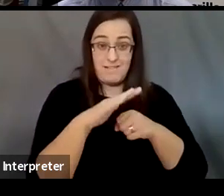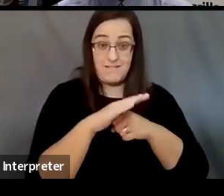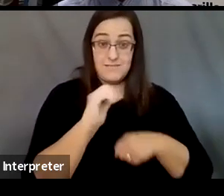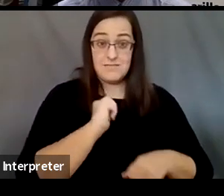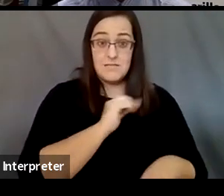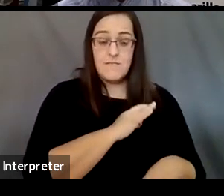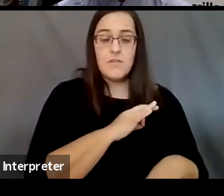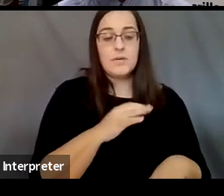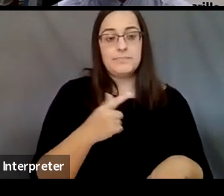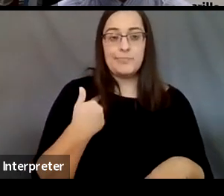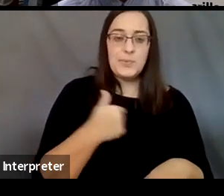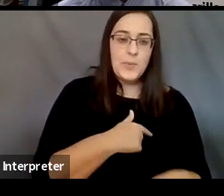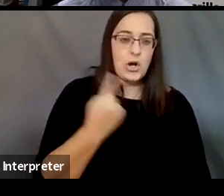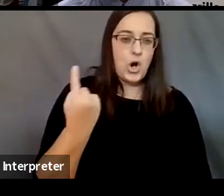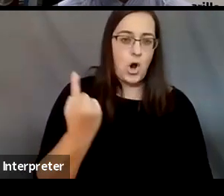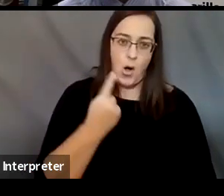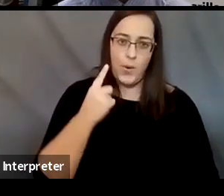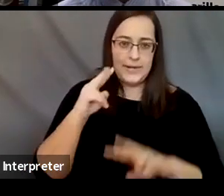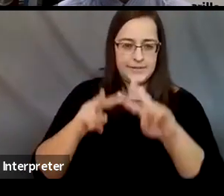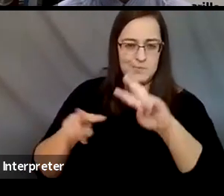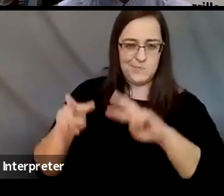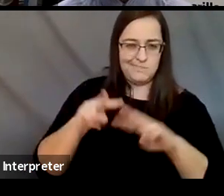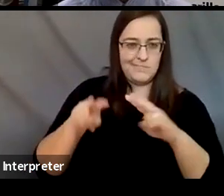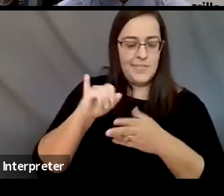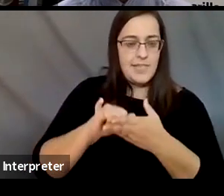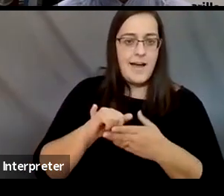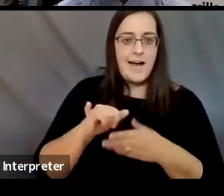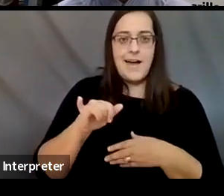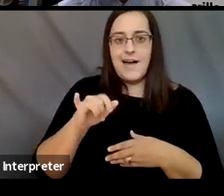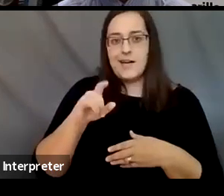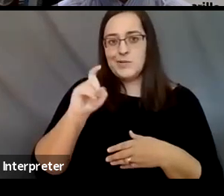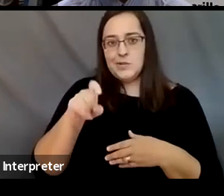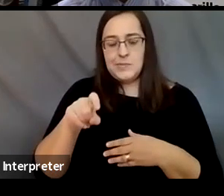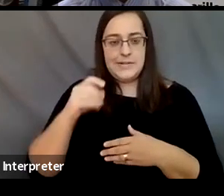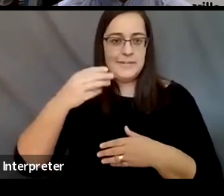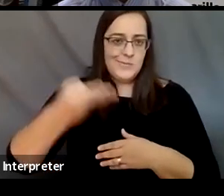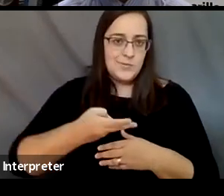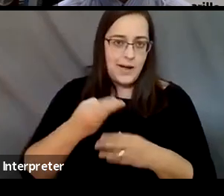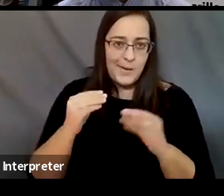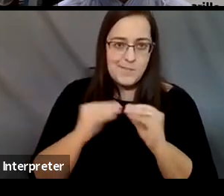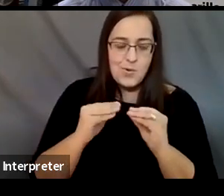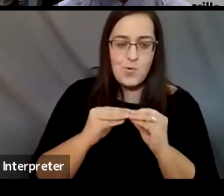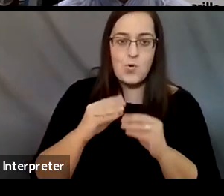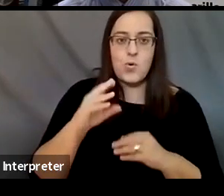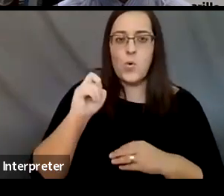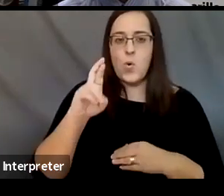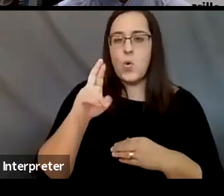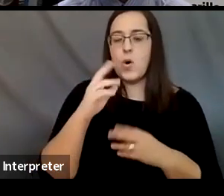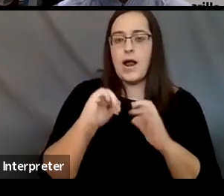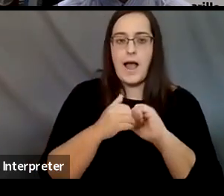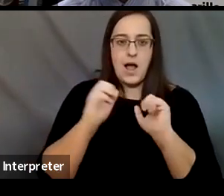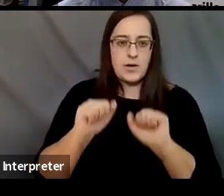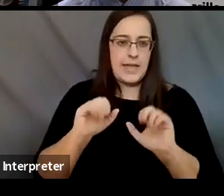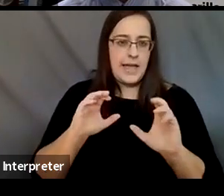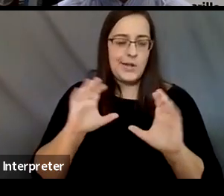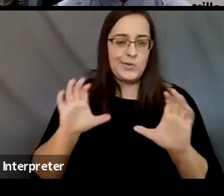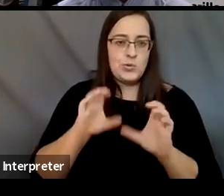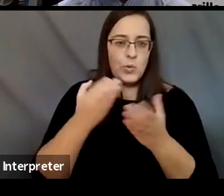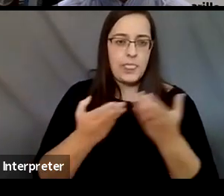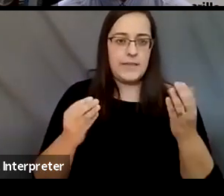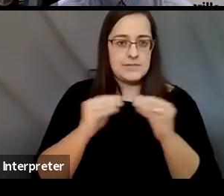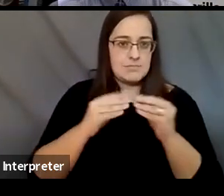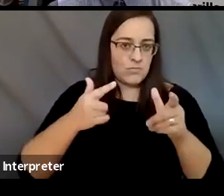We're always evaluating that and evaluating our processes and seeing how we can do things faster.